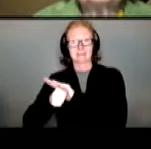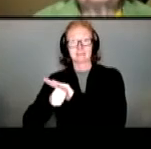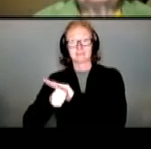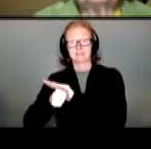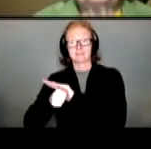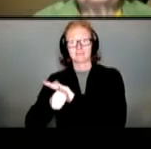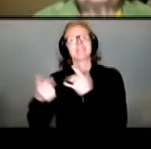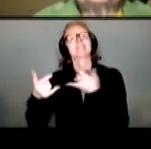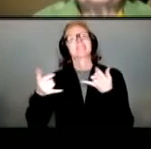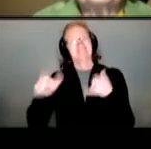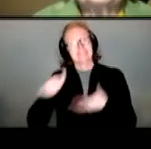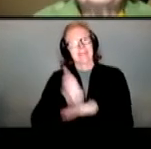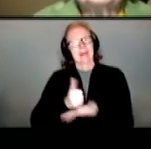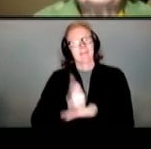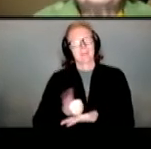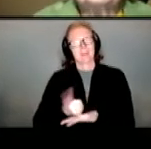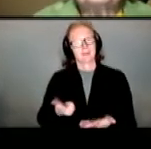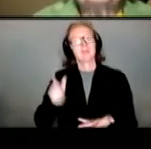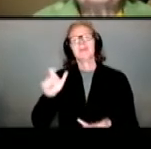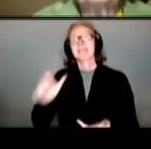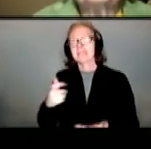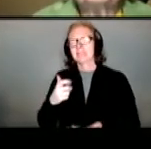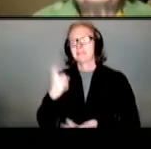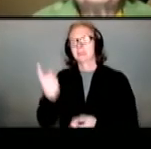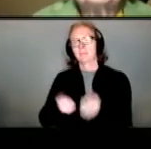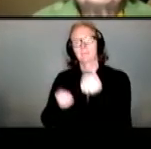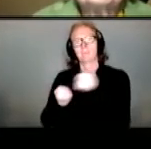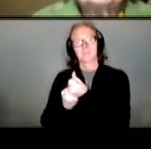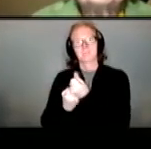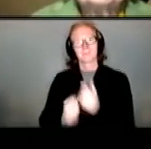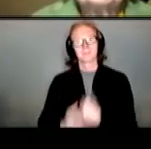still need help and they still need to have a voice.